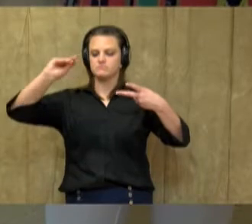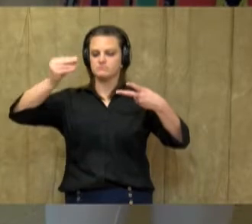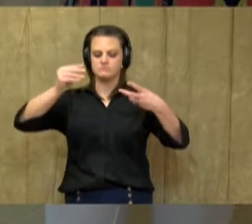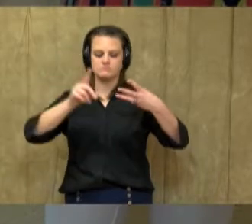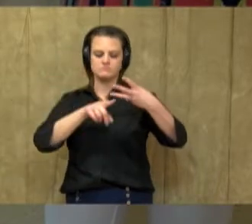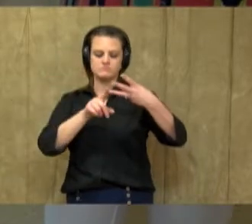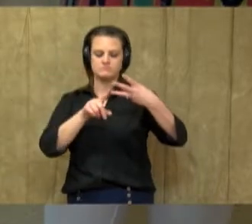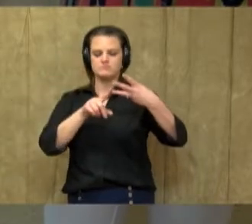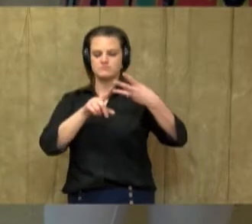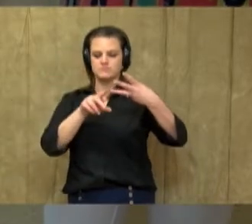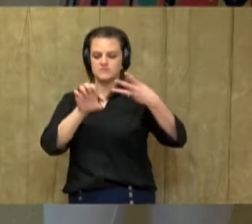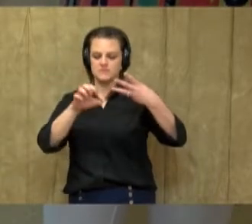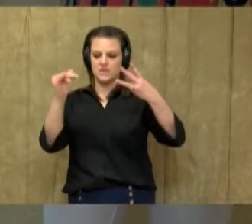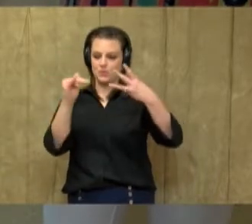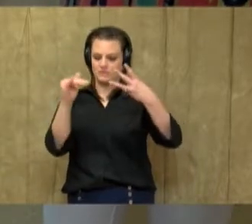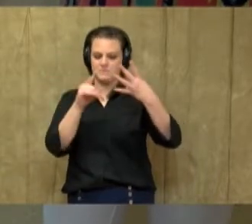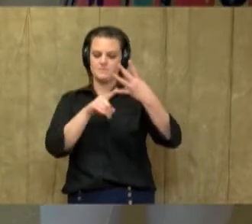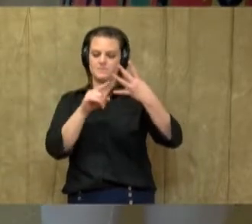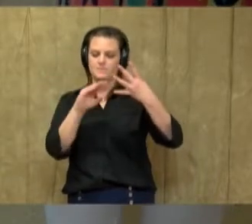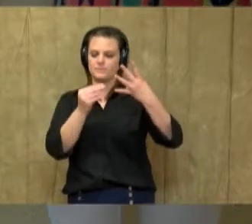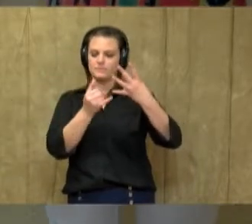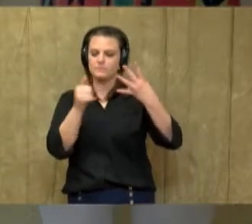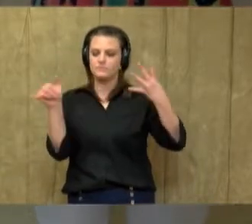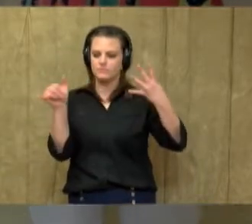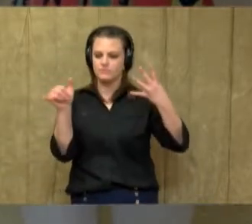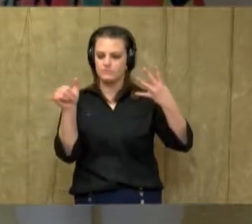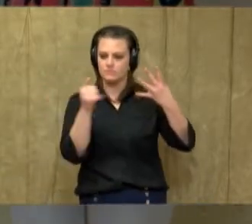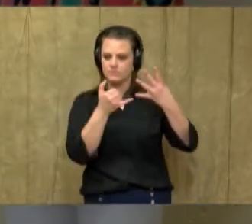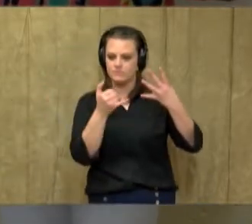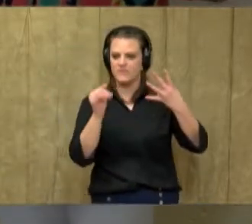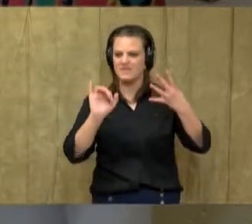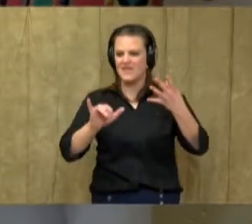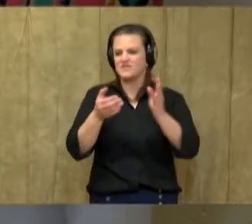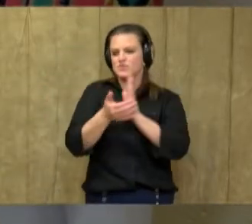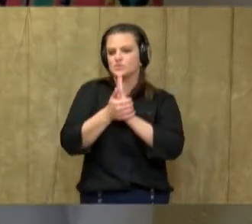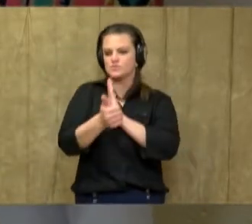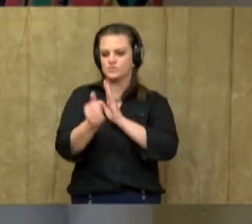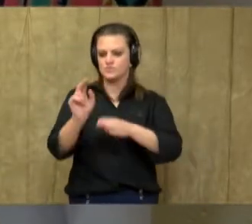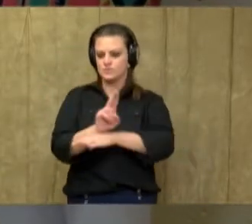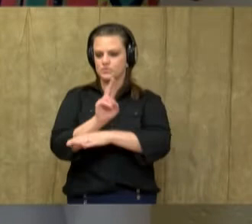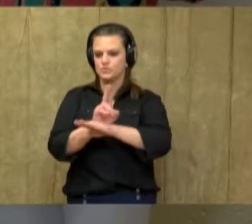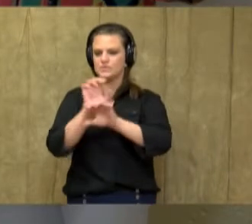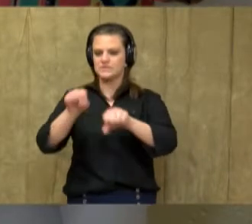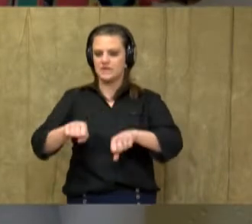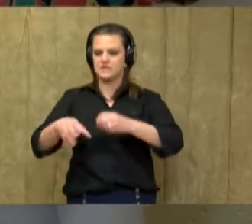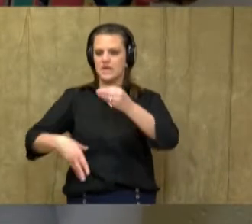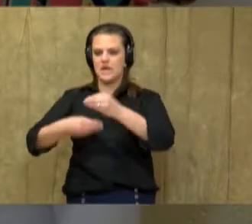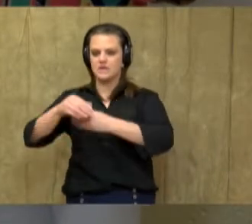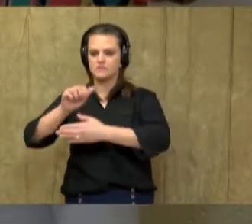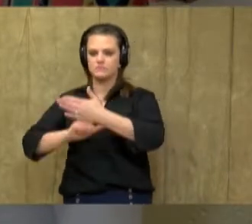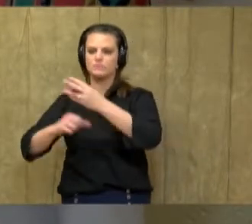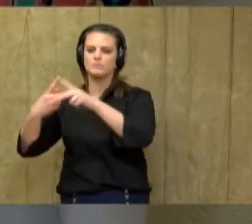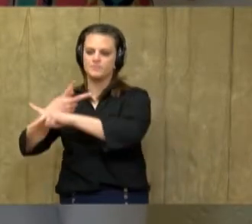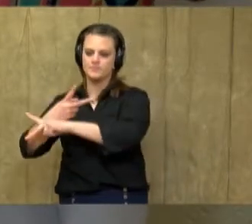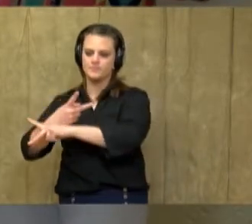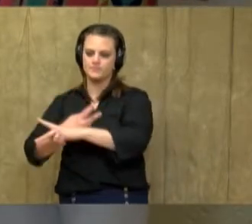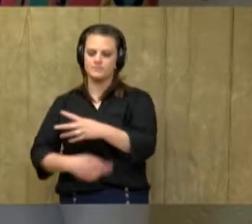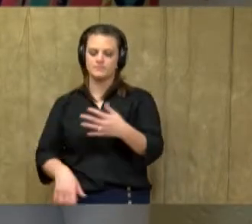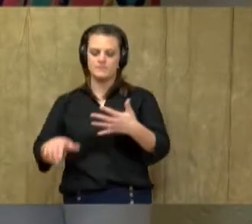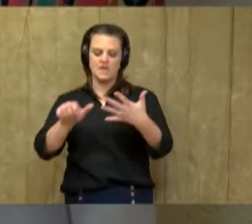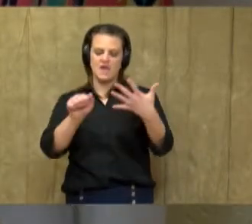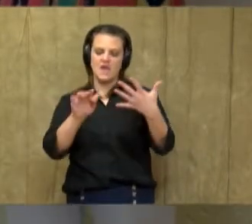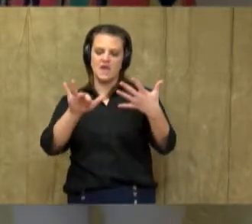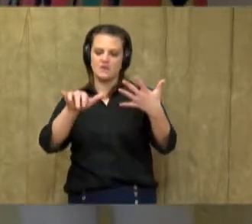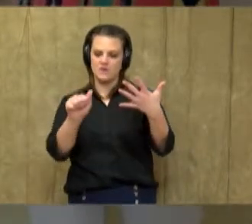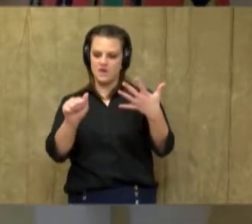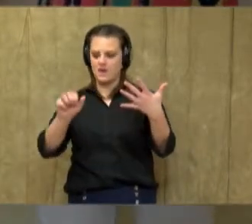number line. That's one of the strategies you can use to not only add and subtract fractions, but also to multiply fractions. Area model,